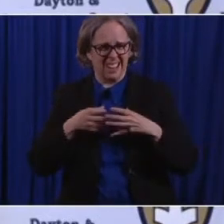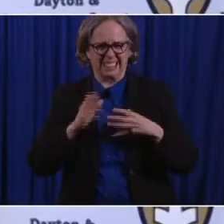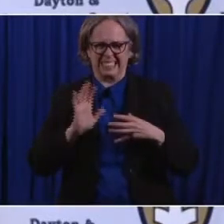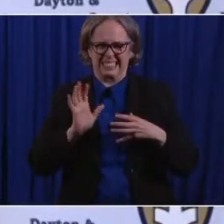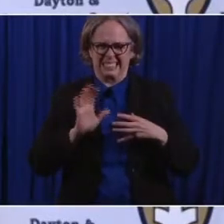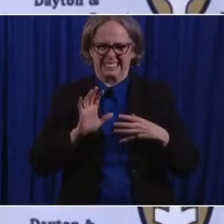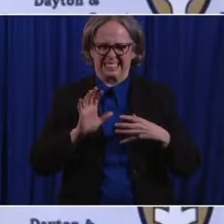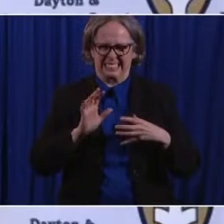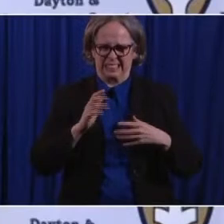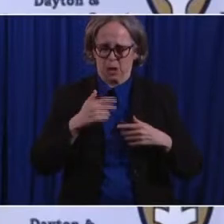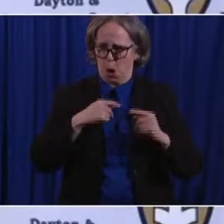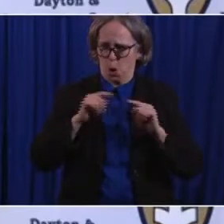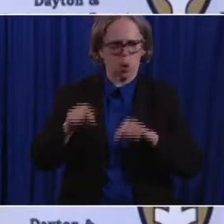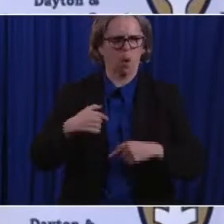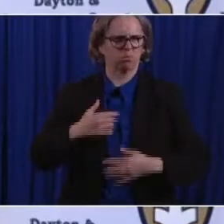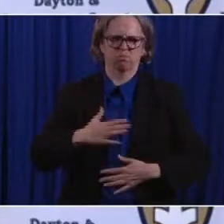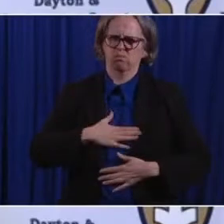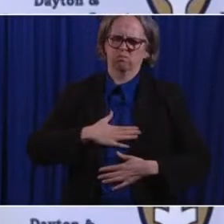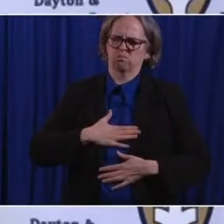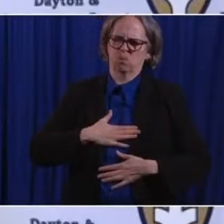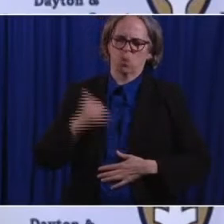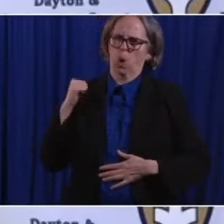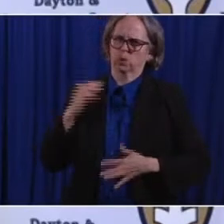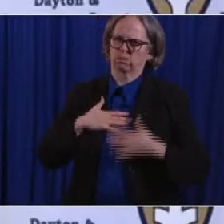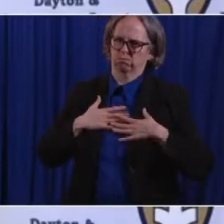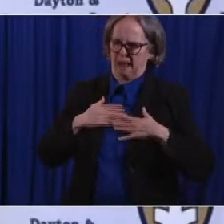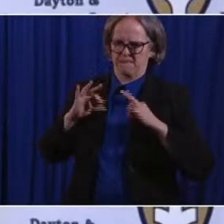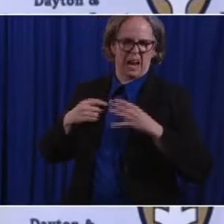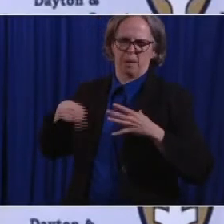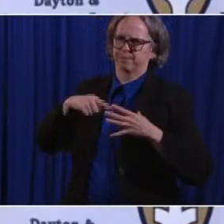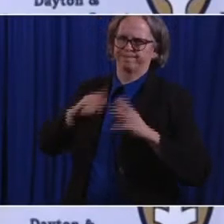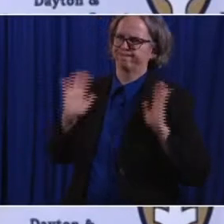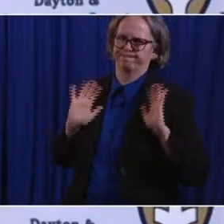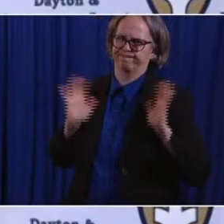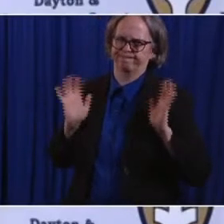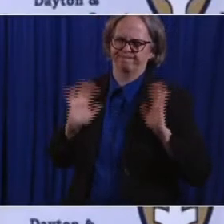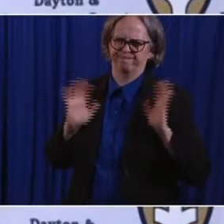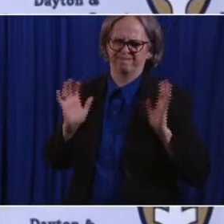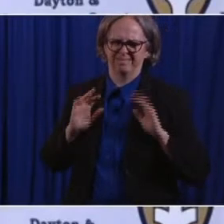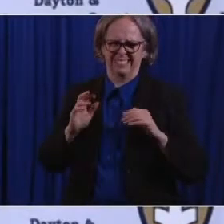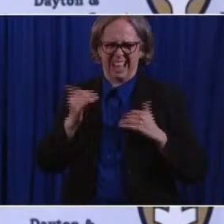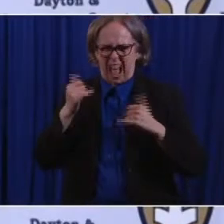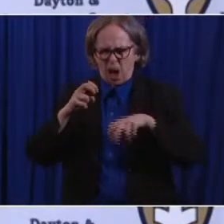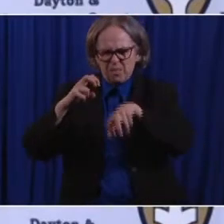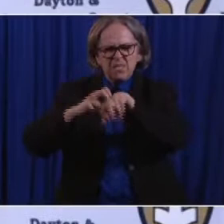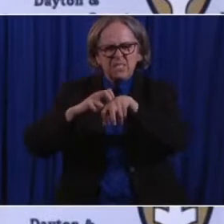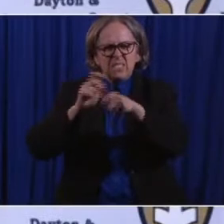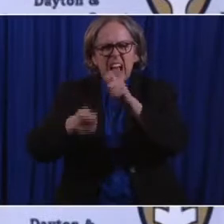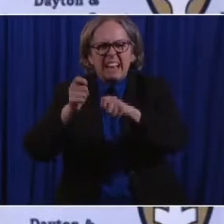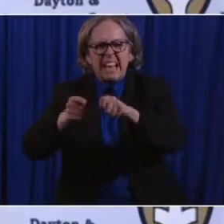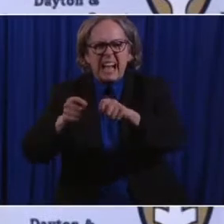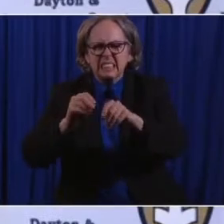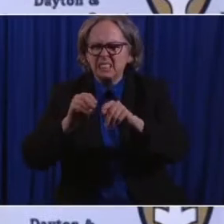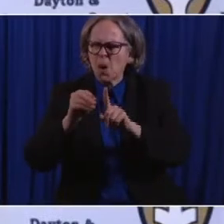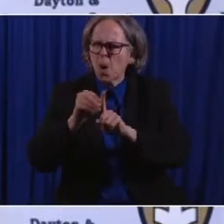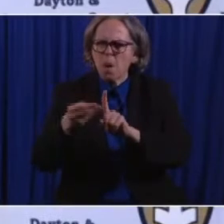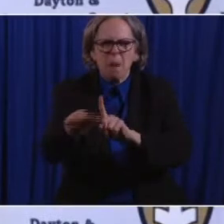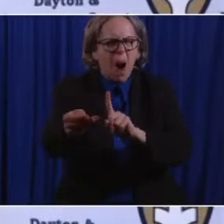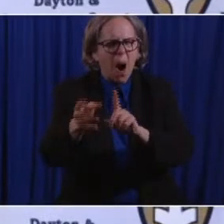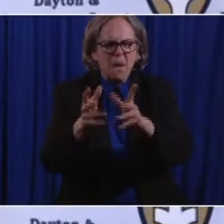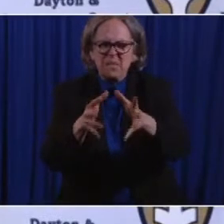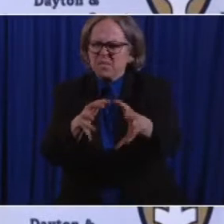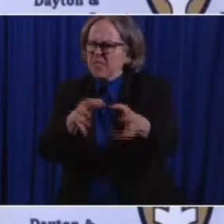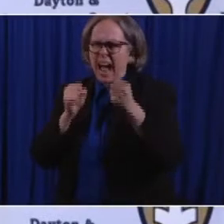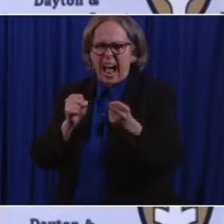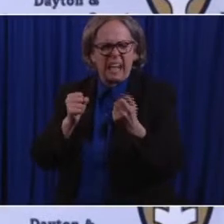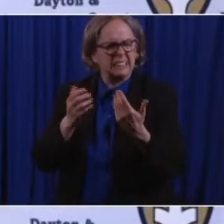go. I think it's with the variant that we're seeing in Ohio, it is more contagious. And we can